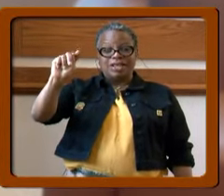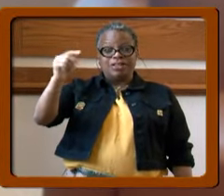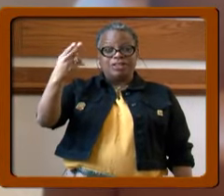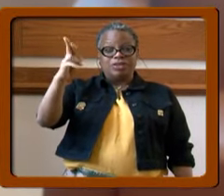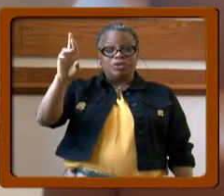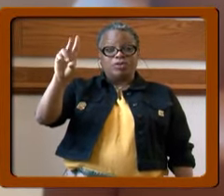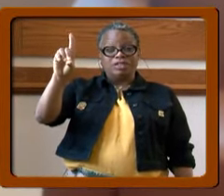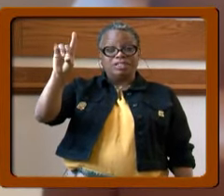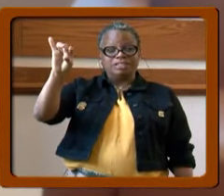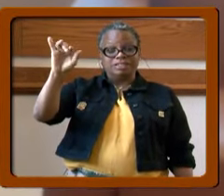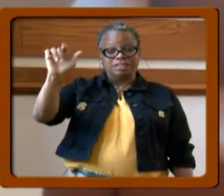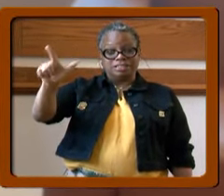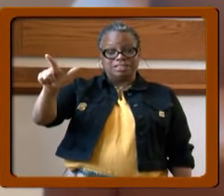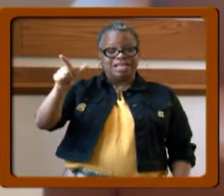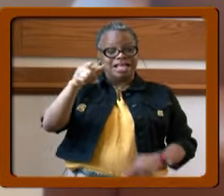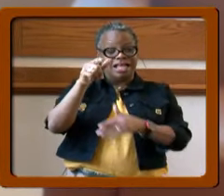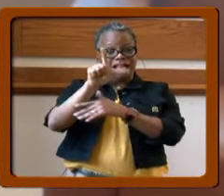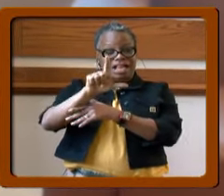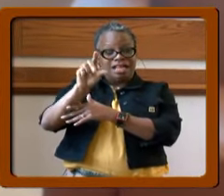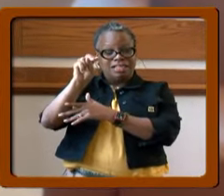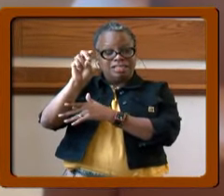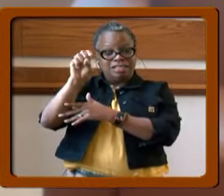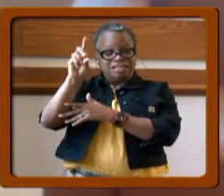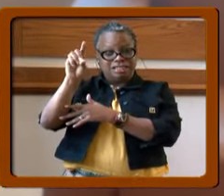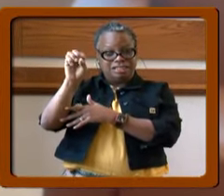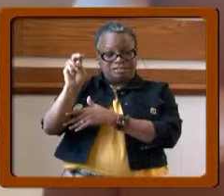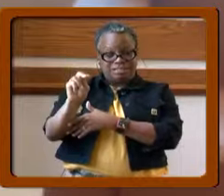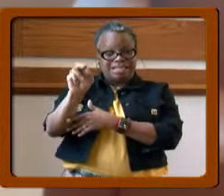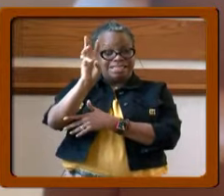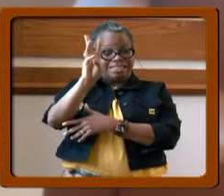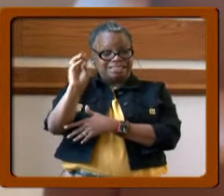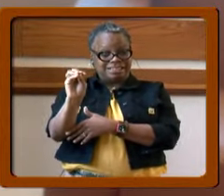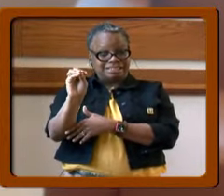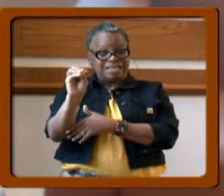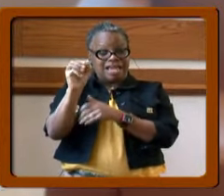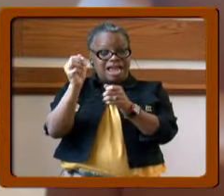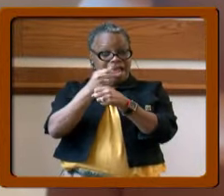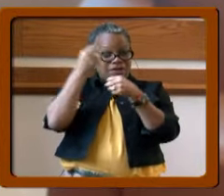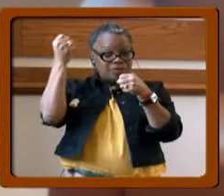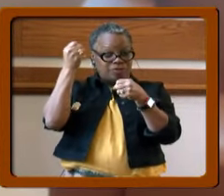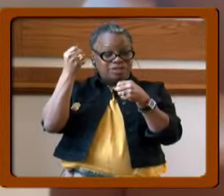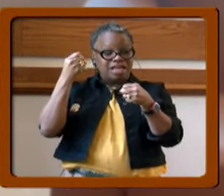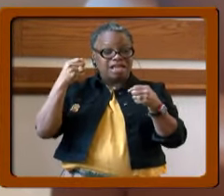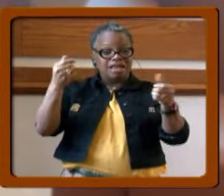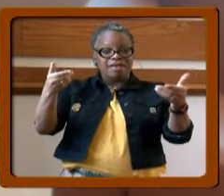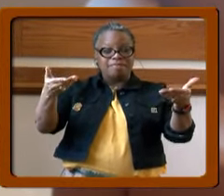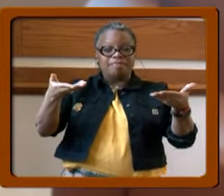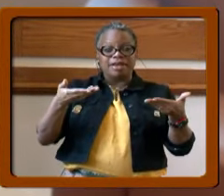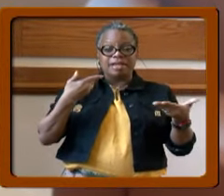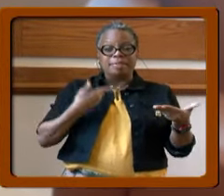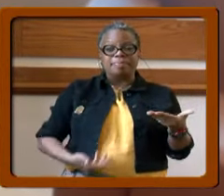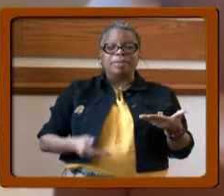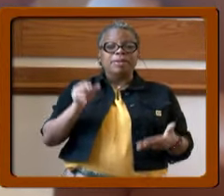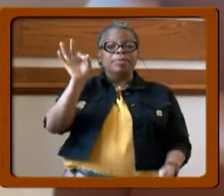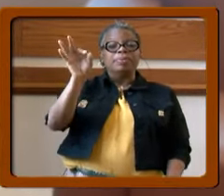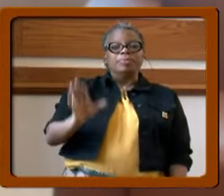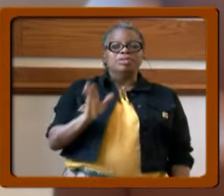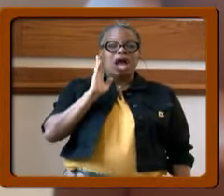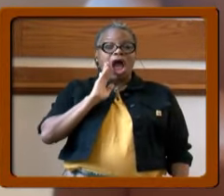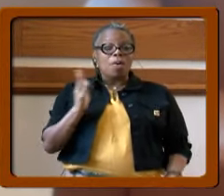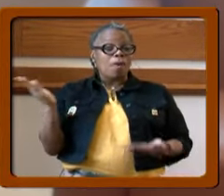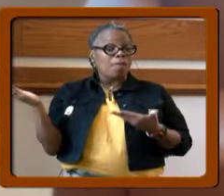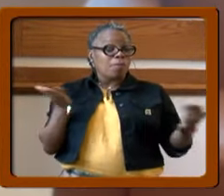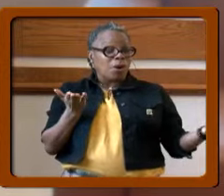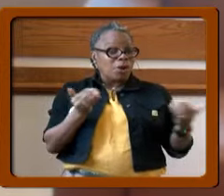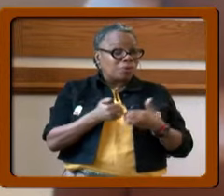London. In honor of that 60th anniversary, St. Paul's Cathedral has invited me to preach. And so I'm going to take with